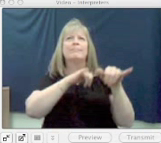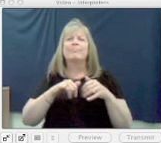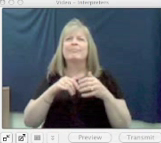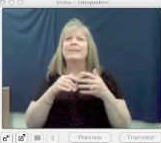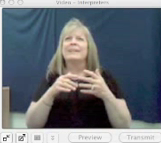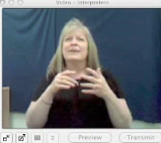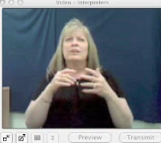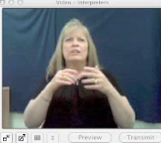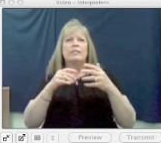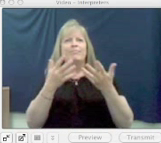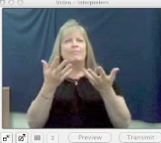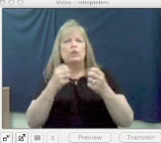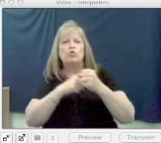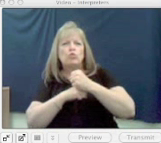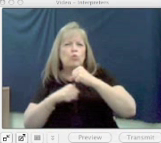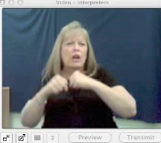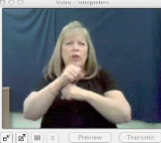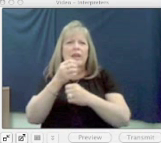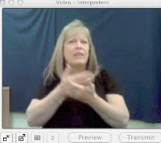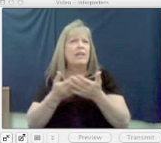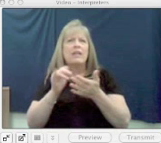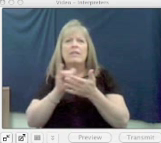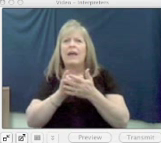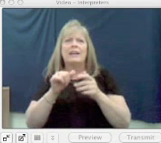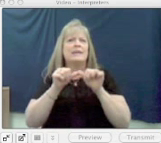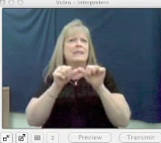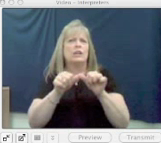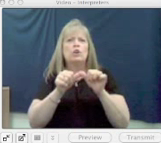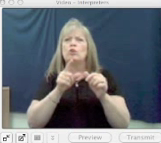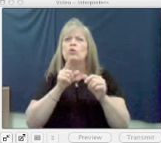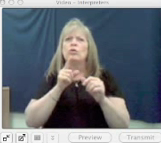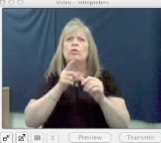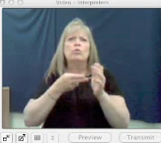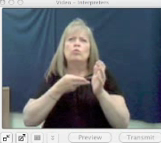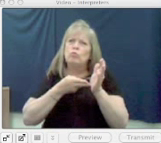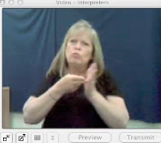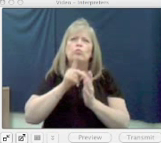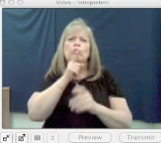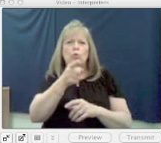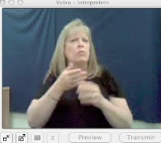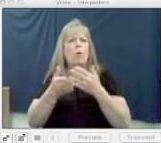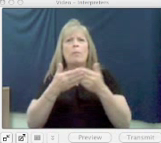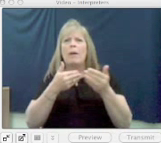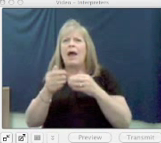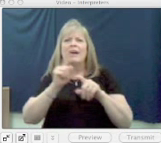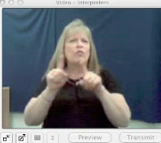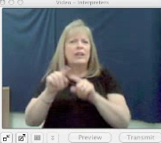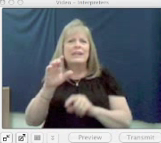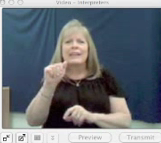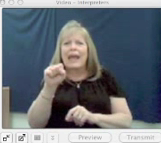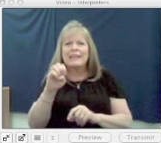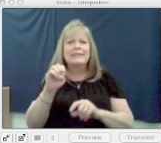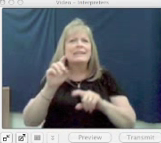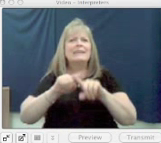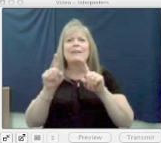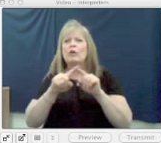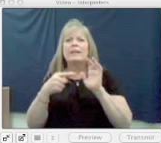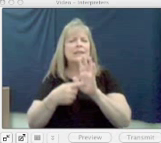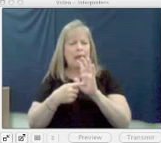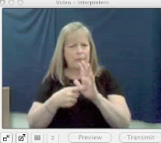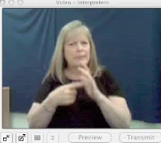aspect that remains true throughout every case, throughout every example.